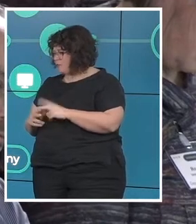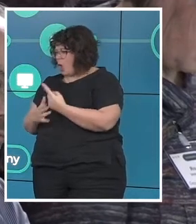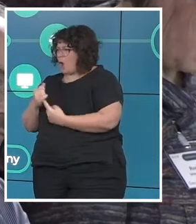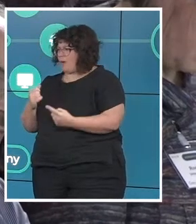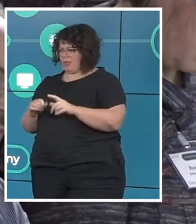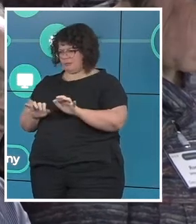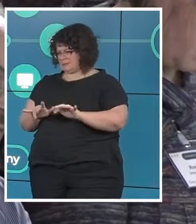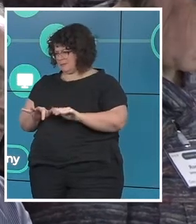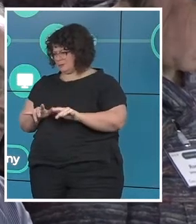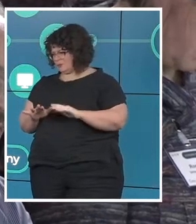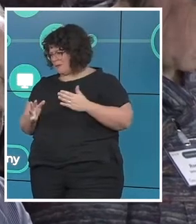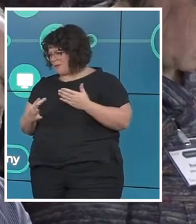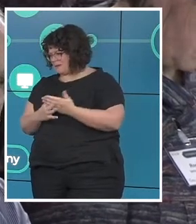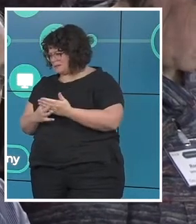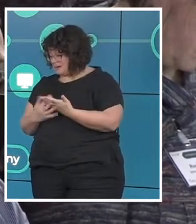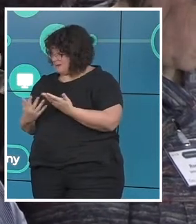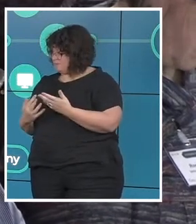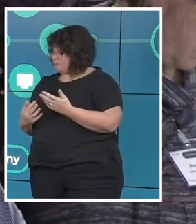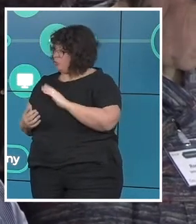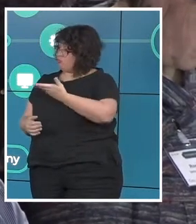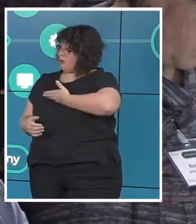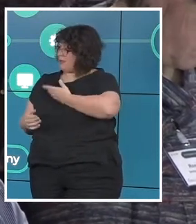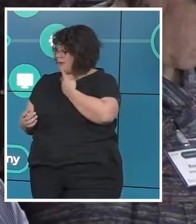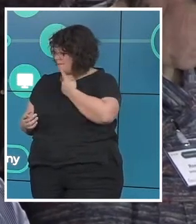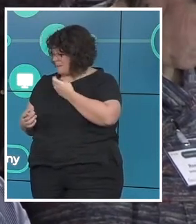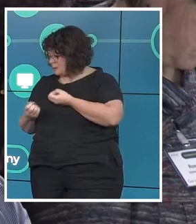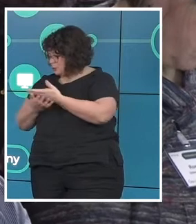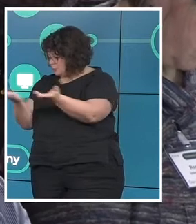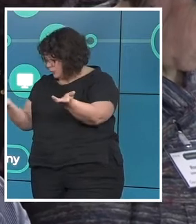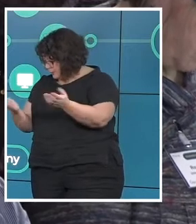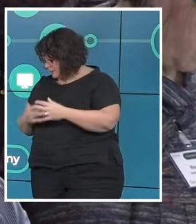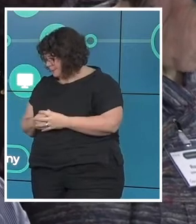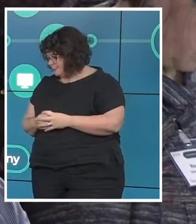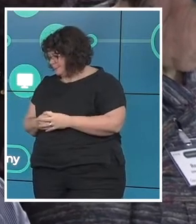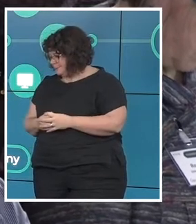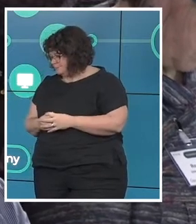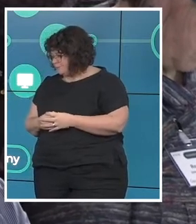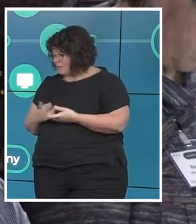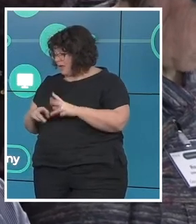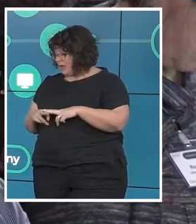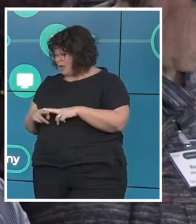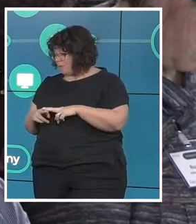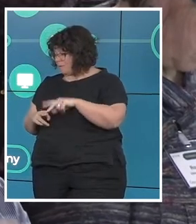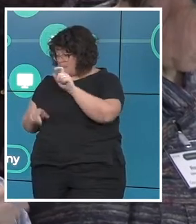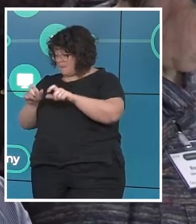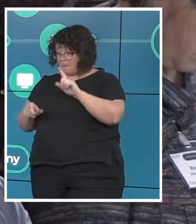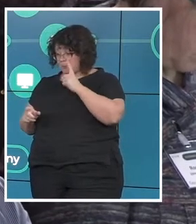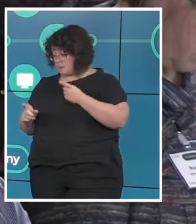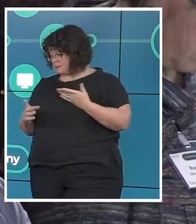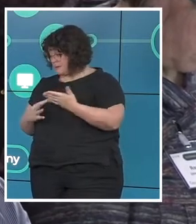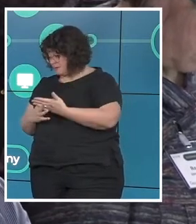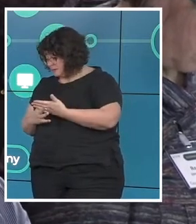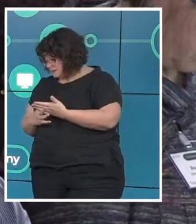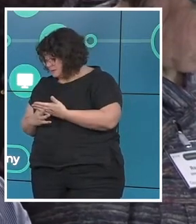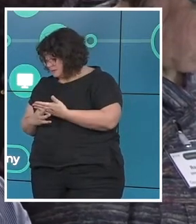then something is wrong with the way that the organisation is dealing with its communication. And so the first step was the